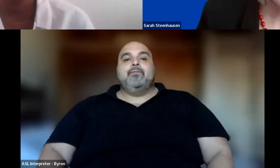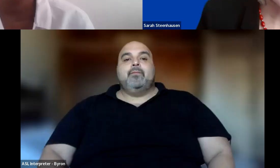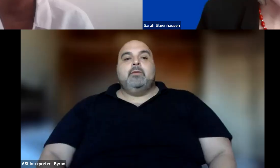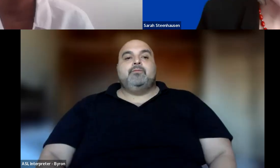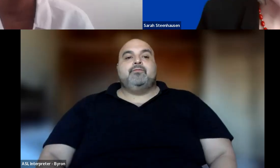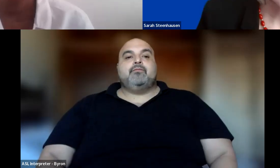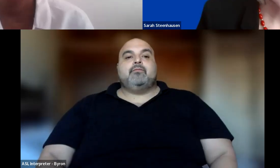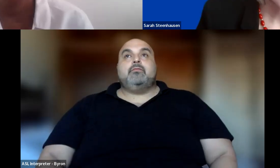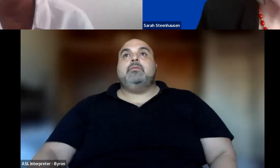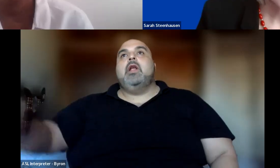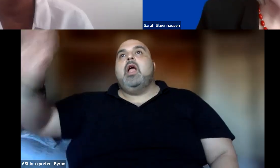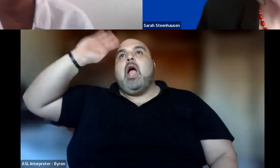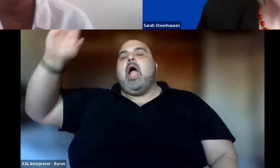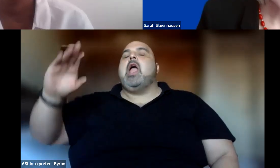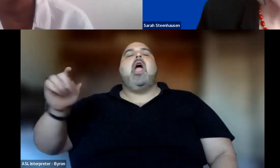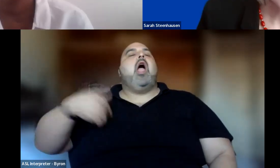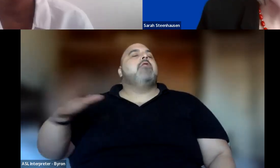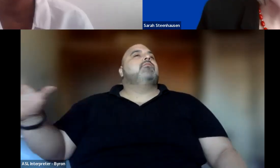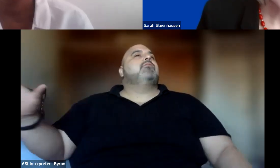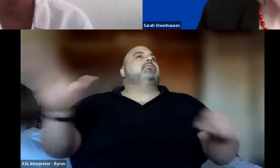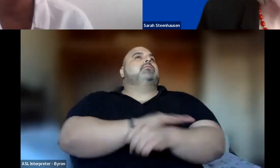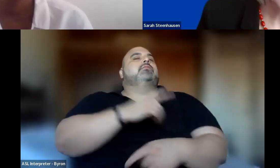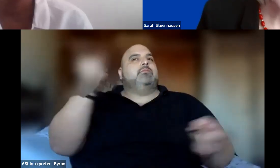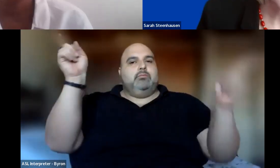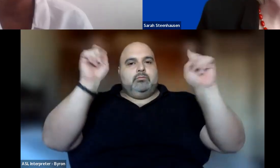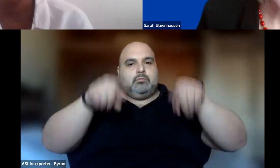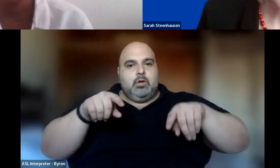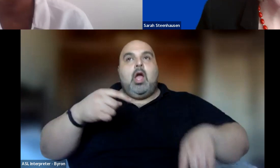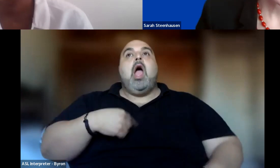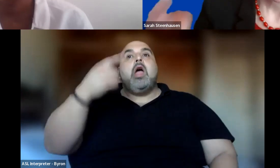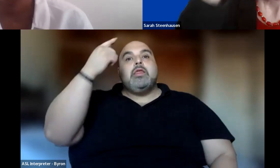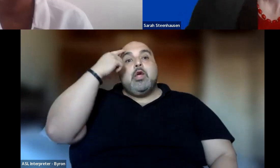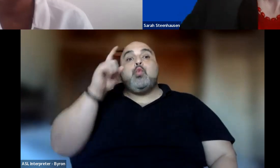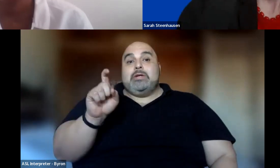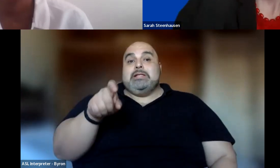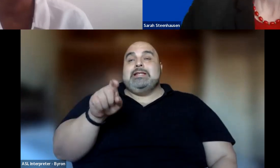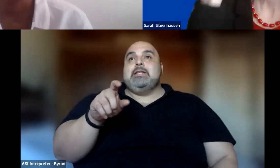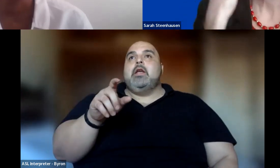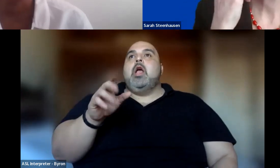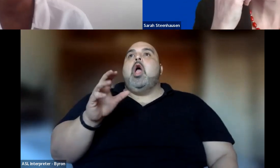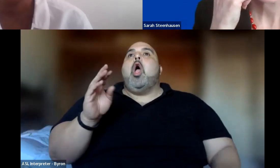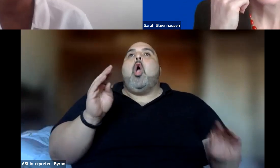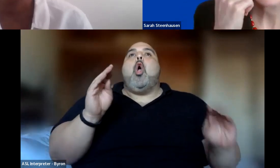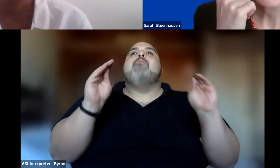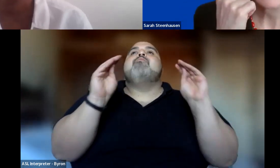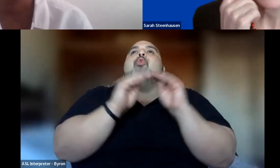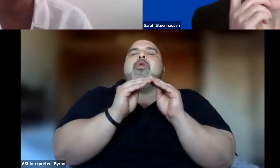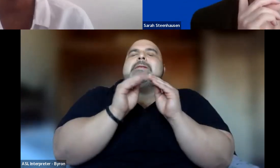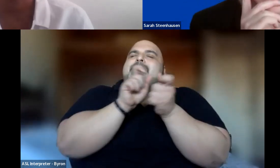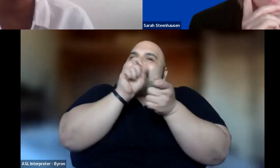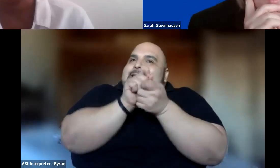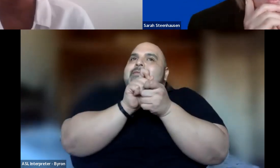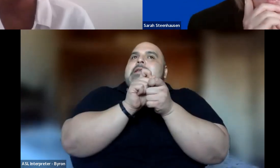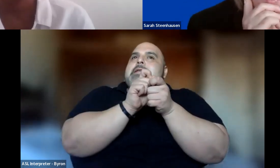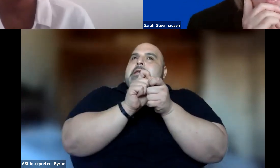Hi, so I completely agree that I think we do need more specific definitions. I think